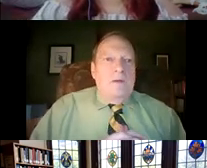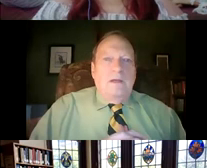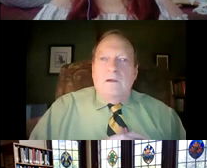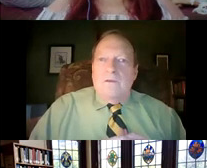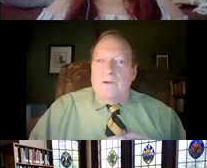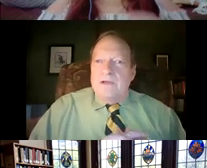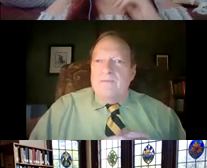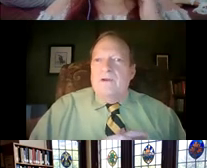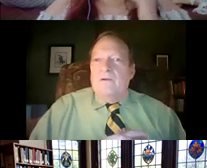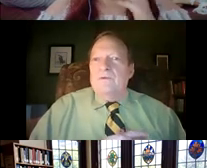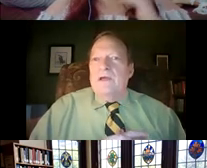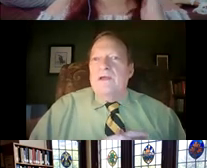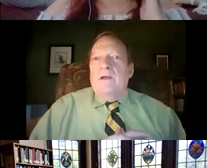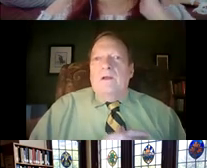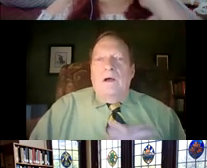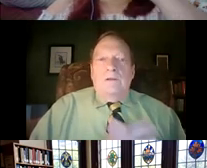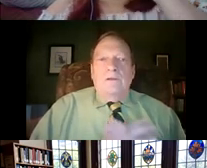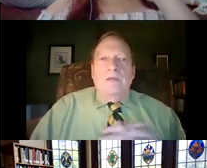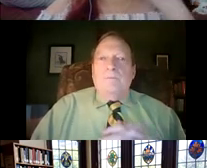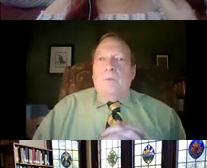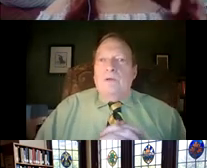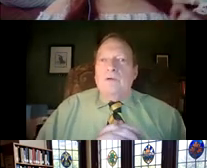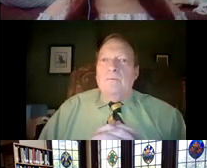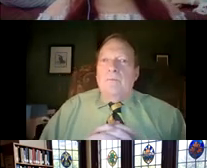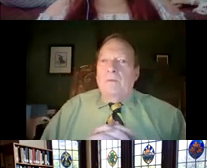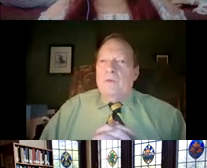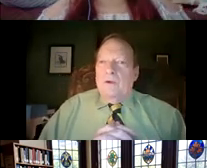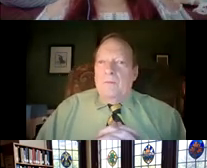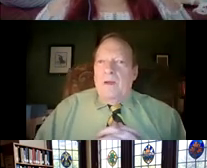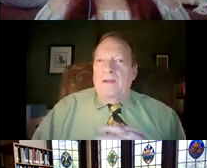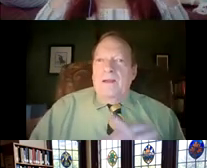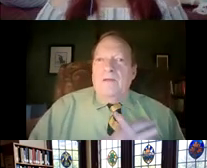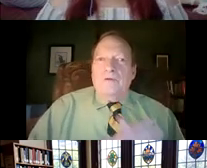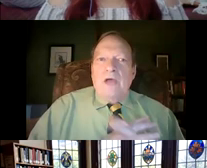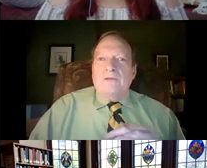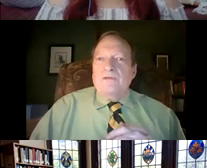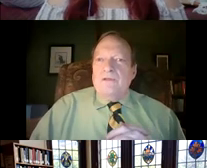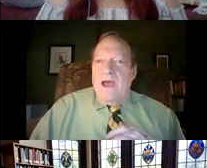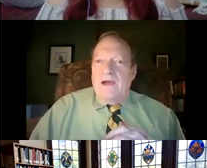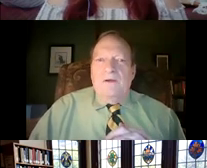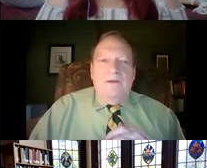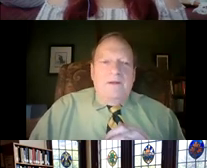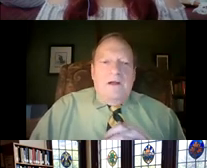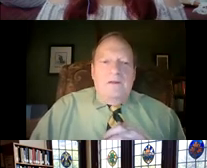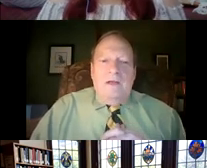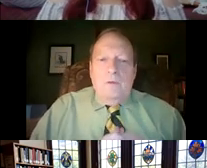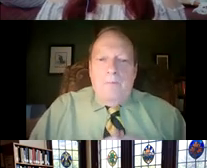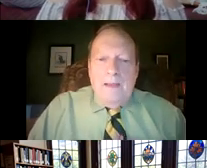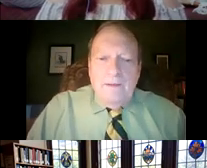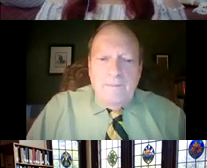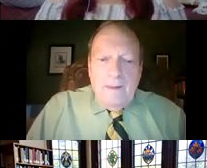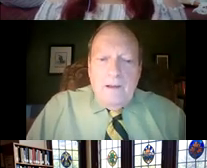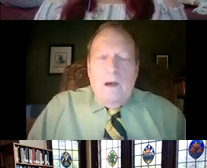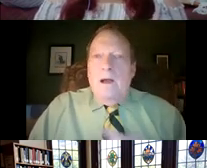know in 1837, there was a deep depression, probably triggered by Andrew Jackson's attack on the National